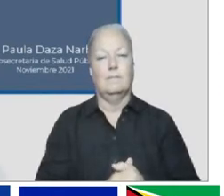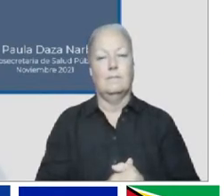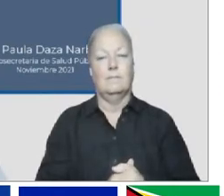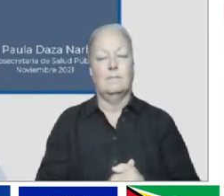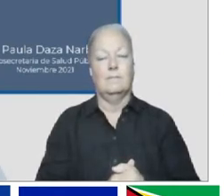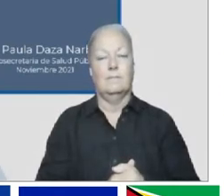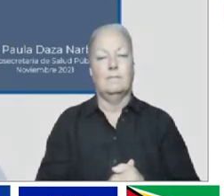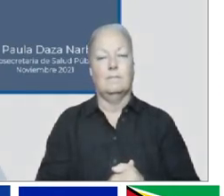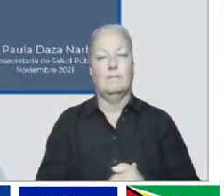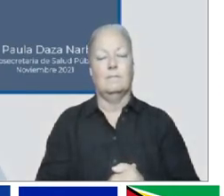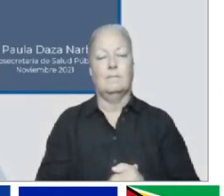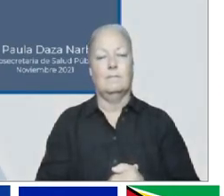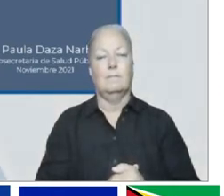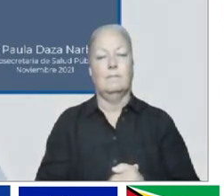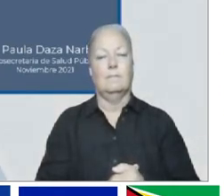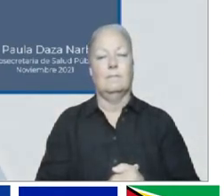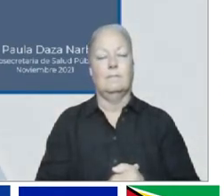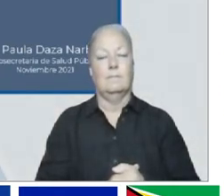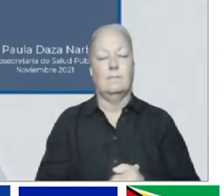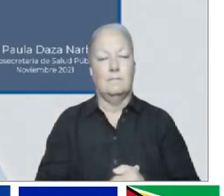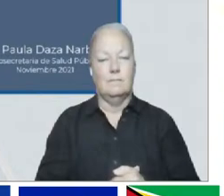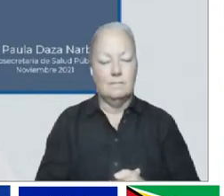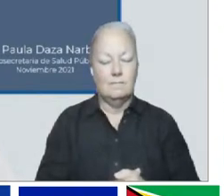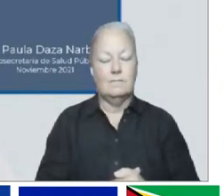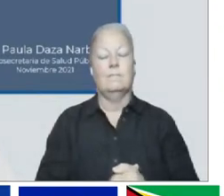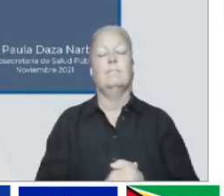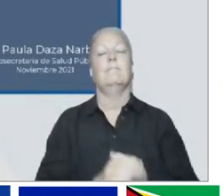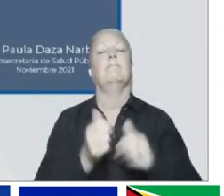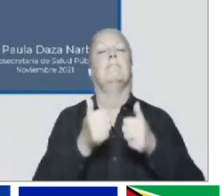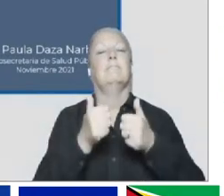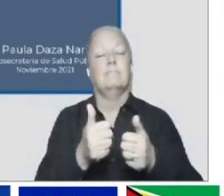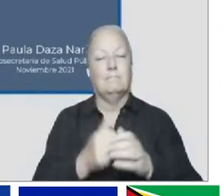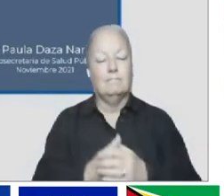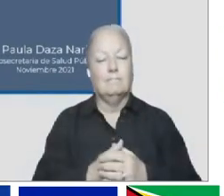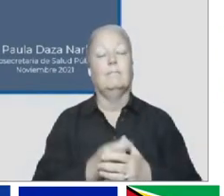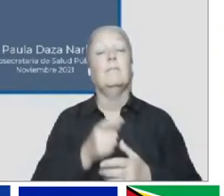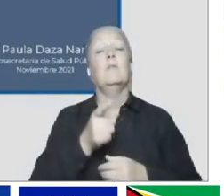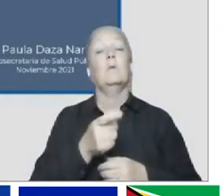Well, regarding the strengthening of governance for